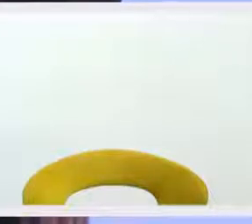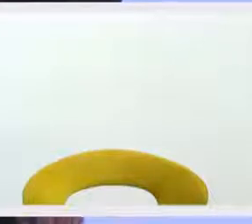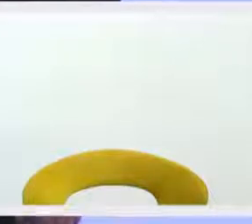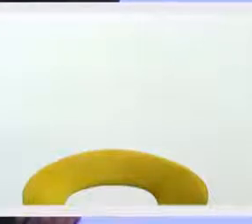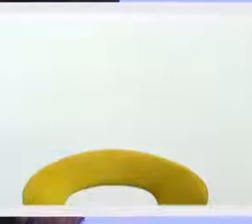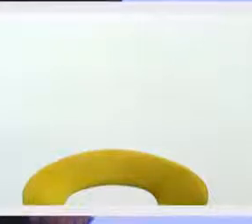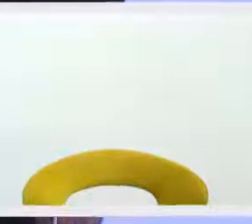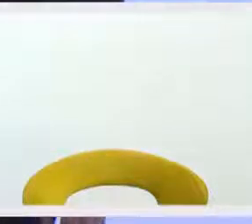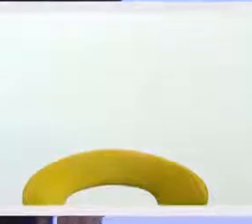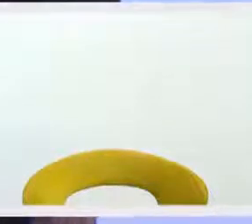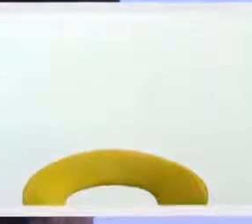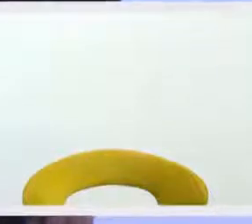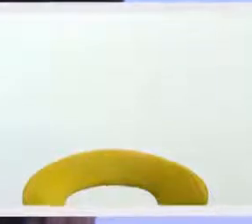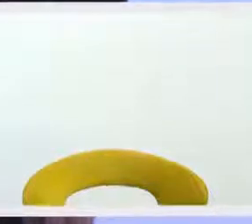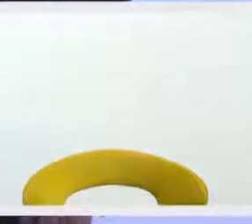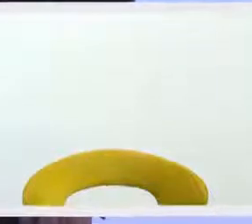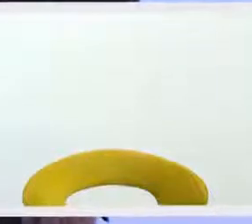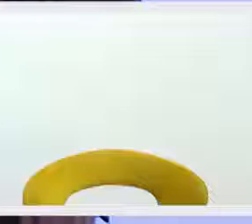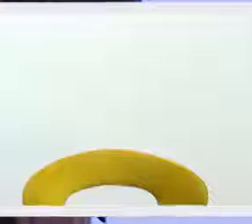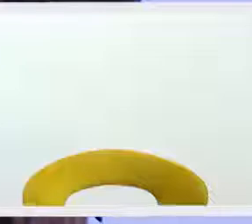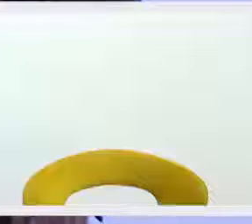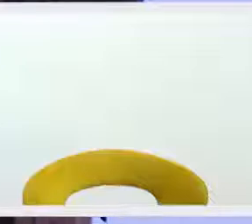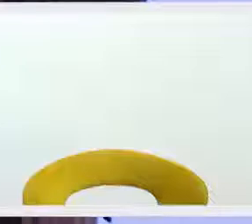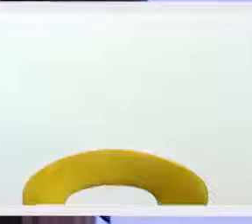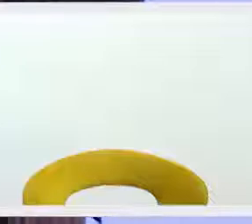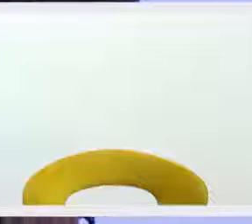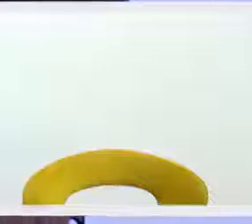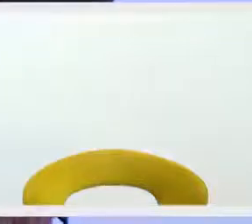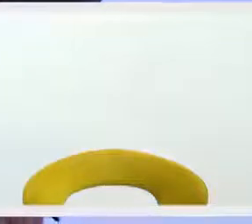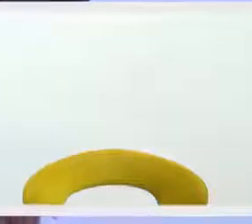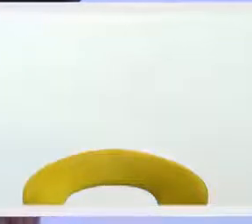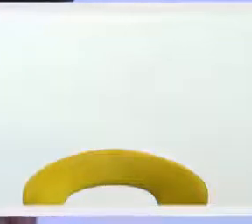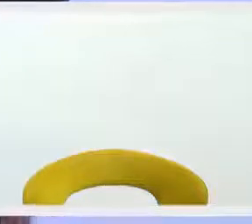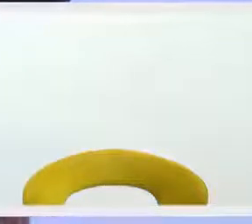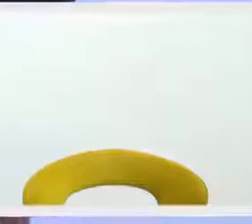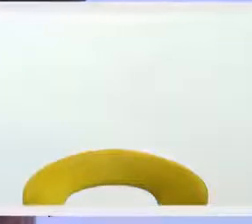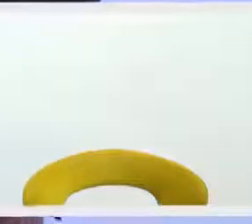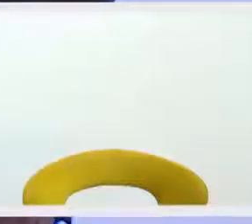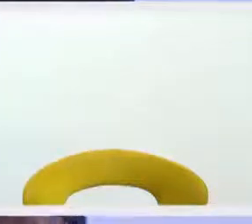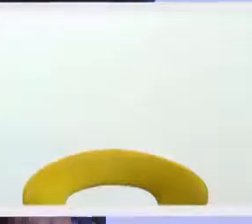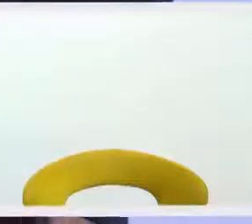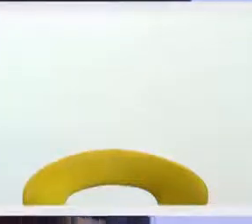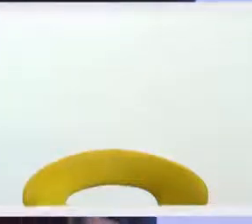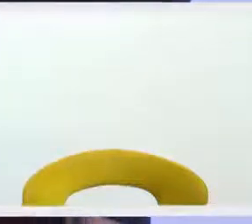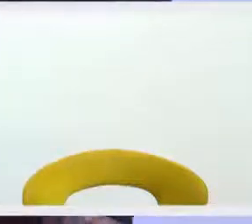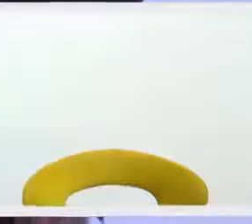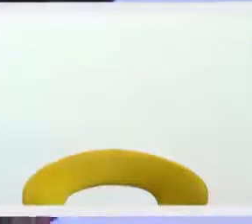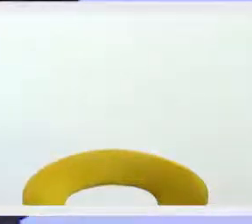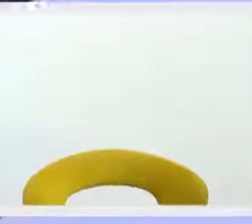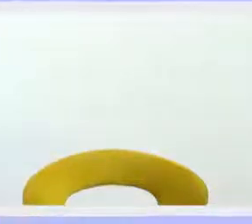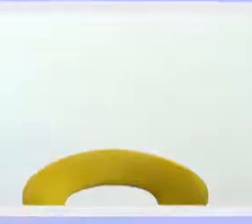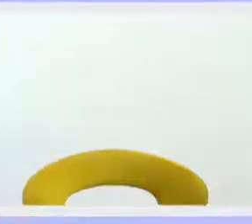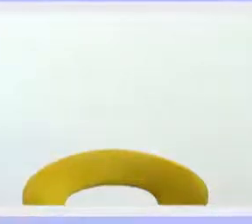up this audio right now, and it's not working at all. Well, live demos, everybody. Thank you. Can you